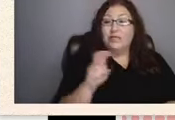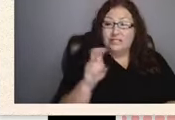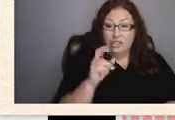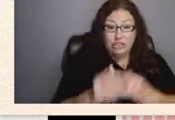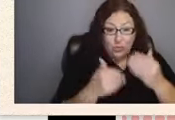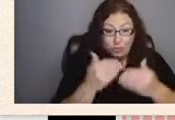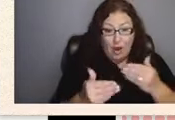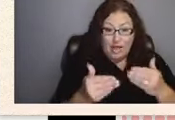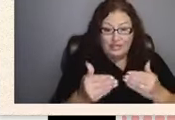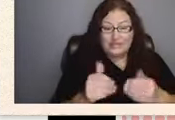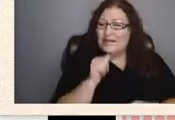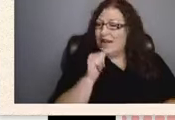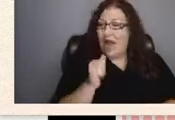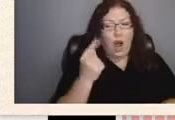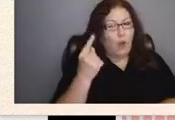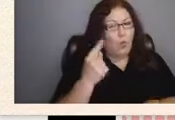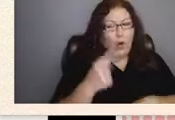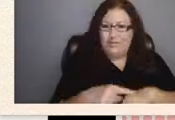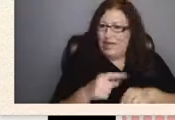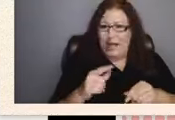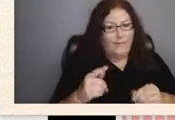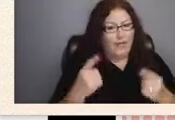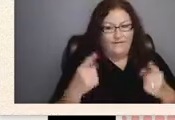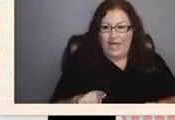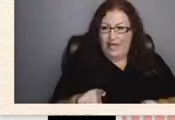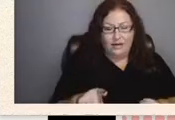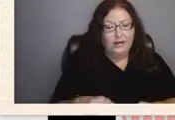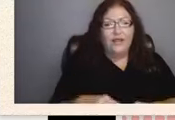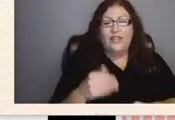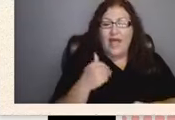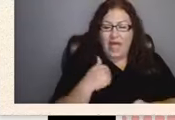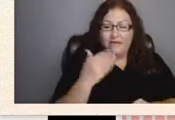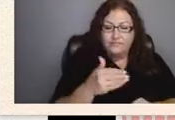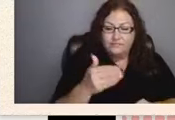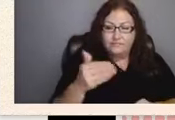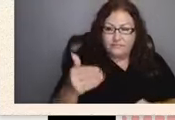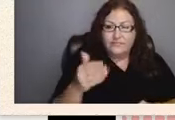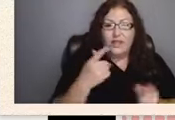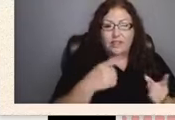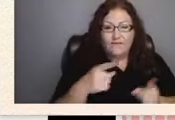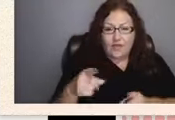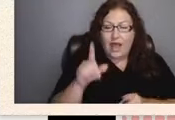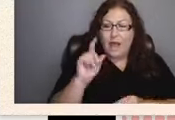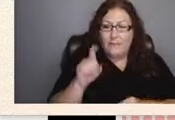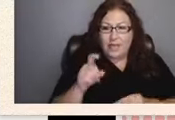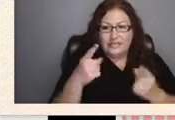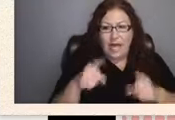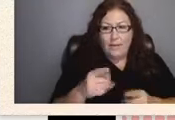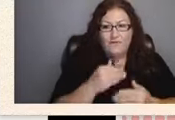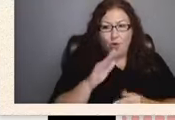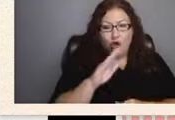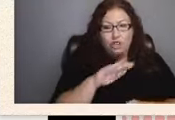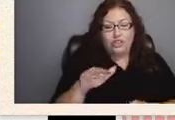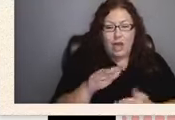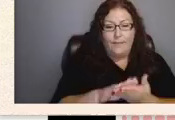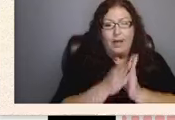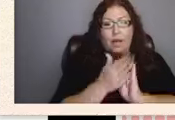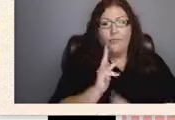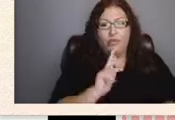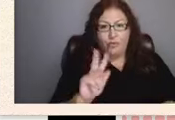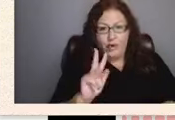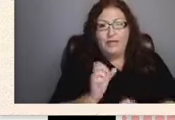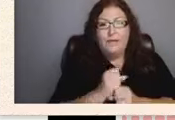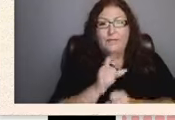is not a one-time event. There's a sequence of events that have to take place before your child turns 3 to ensure a